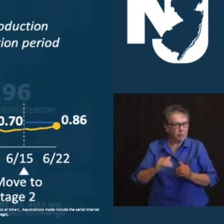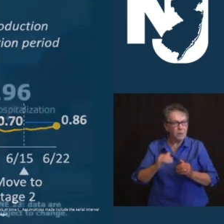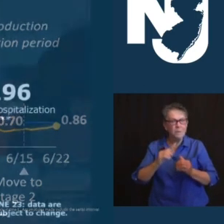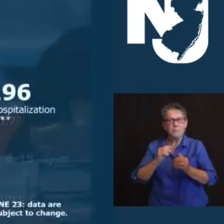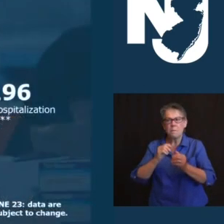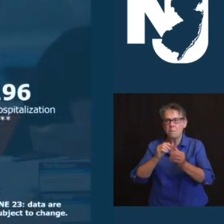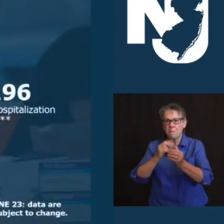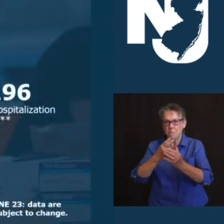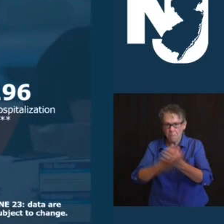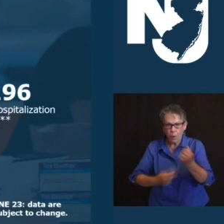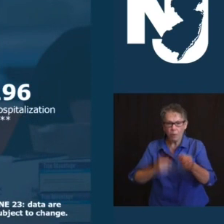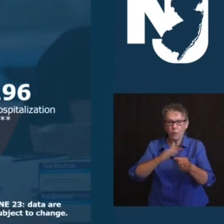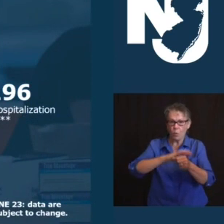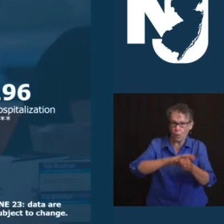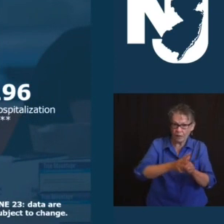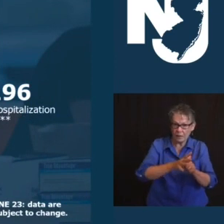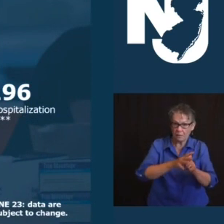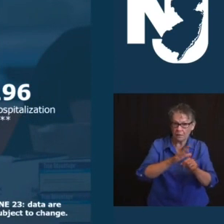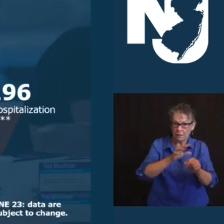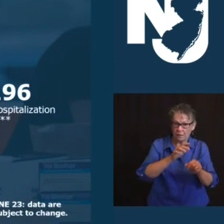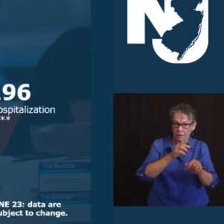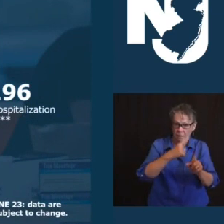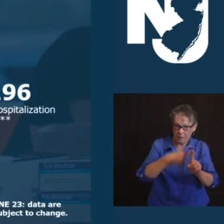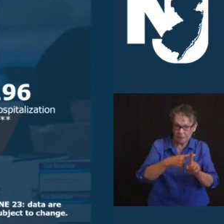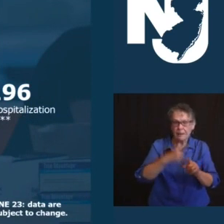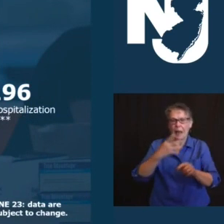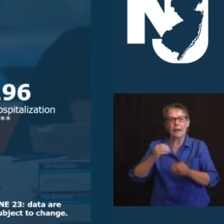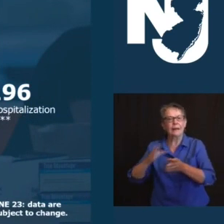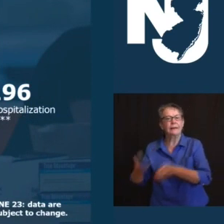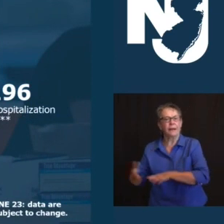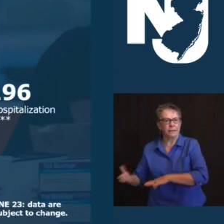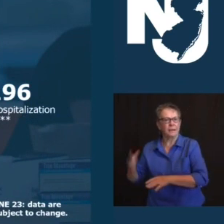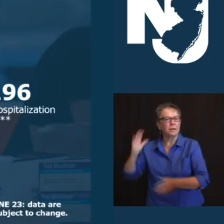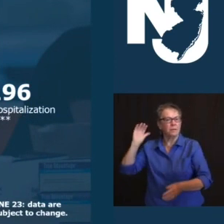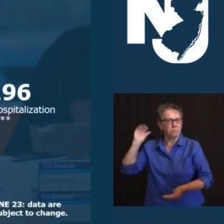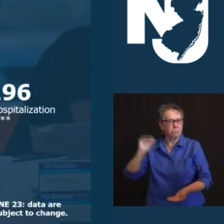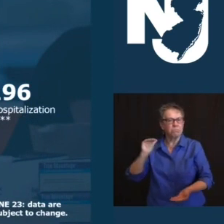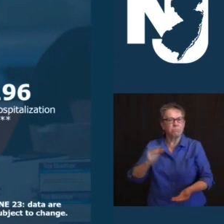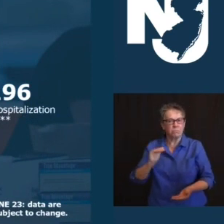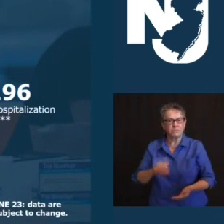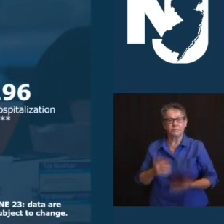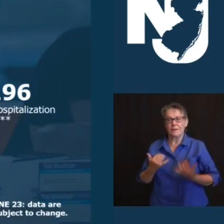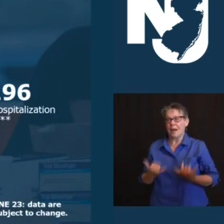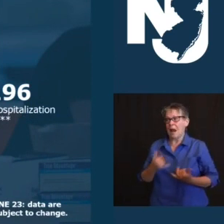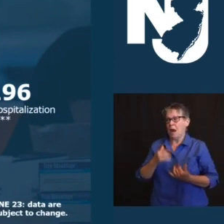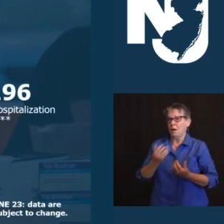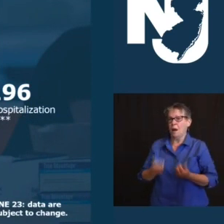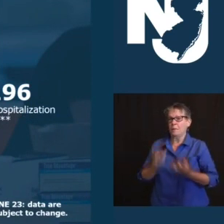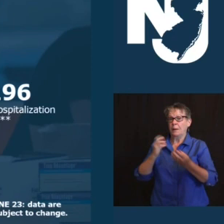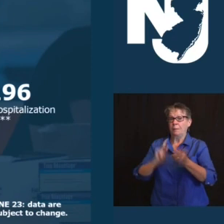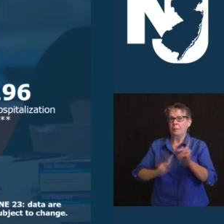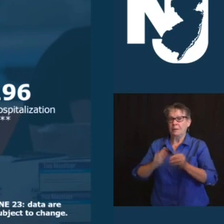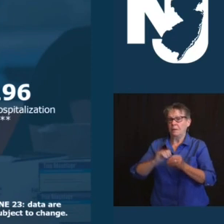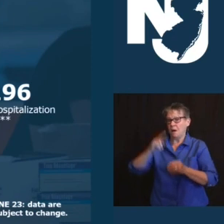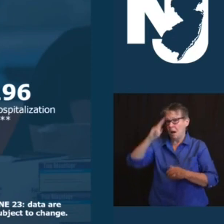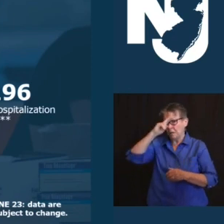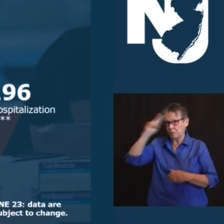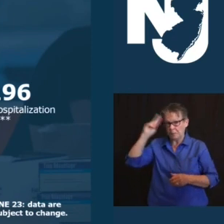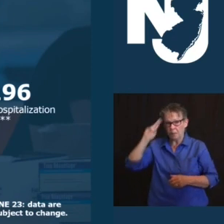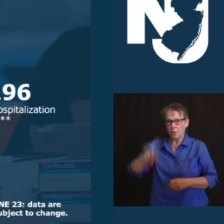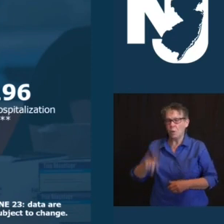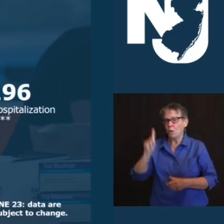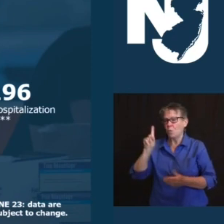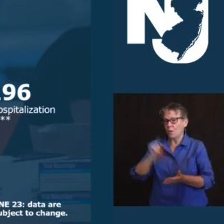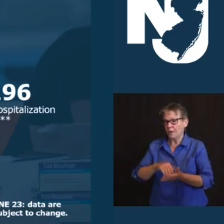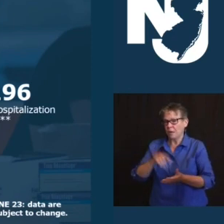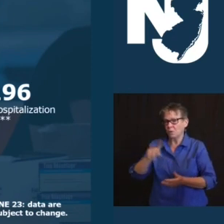our hospitals, as of last night's report, the number of patients in our hospitals increased to 1,196. That's the highest